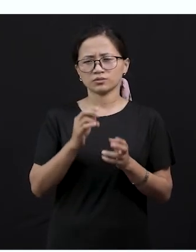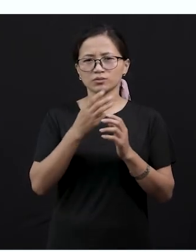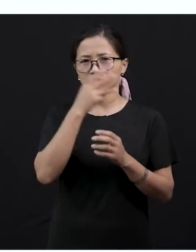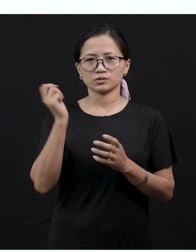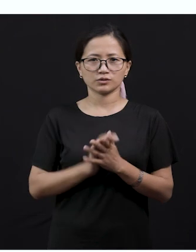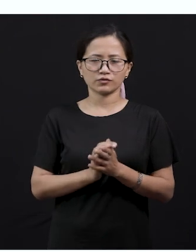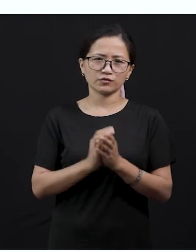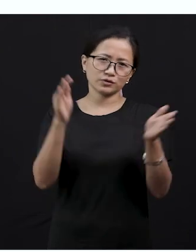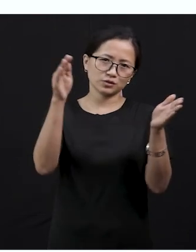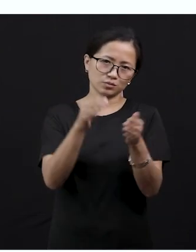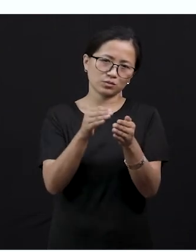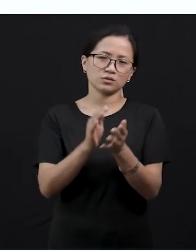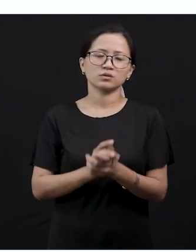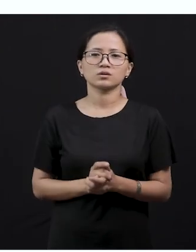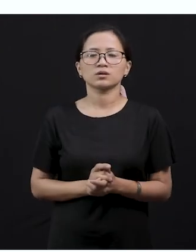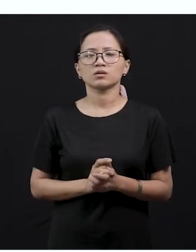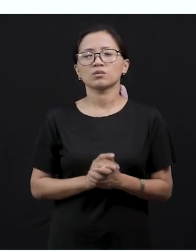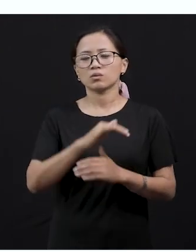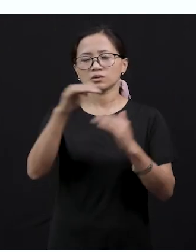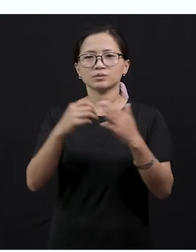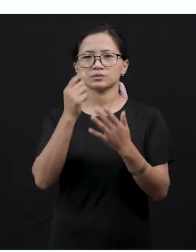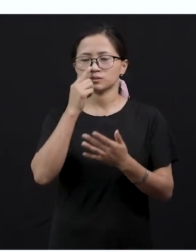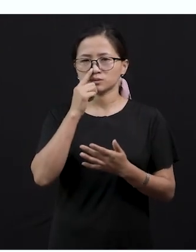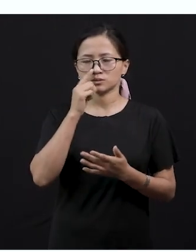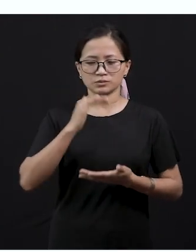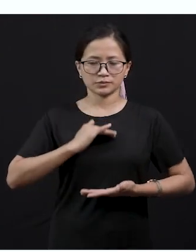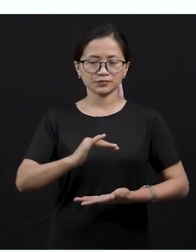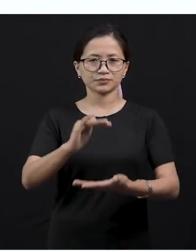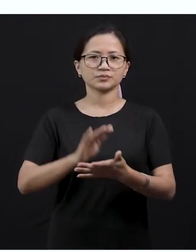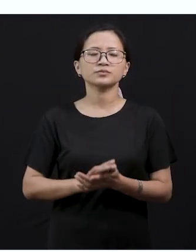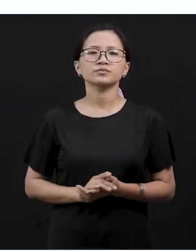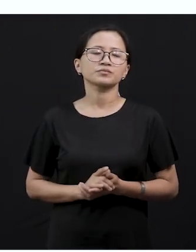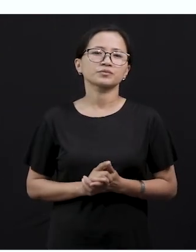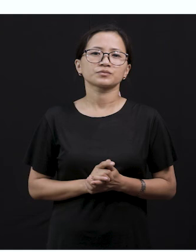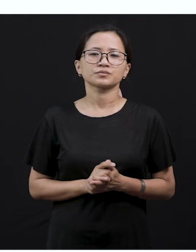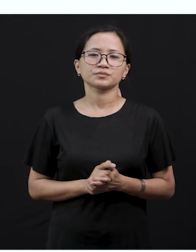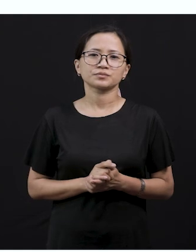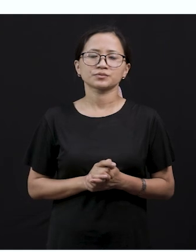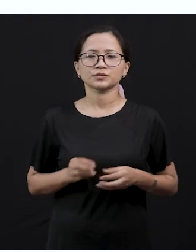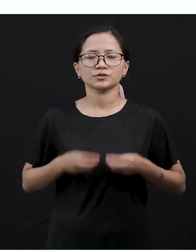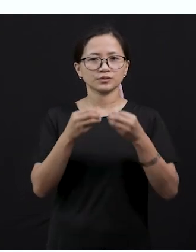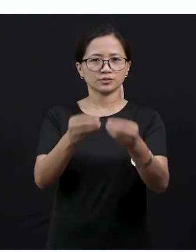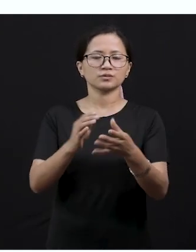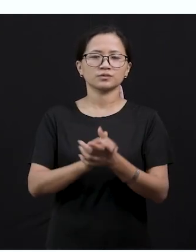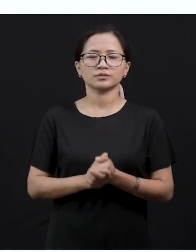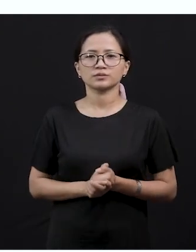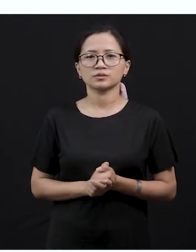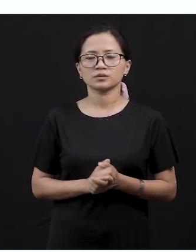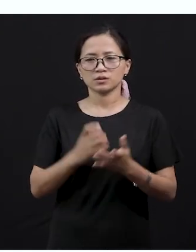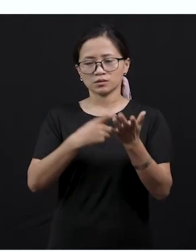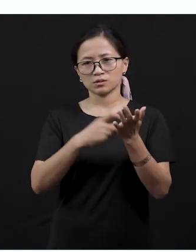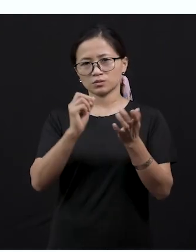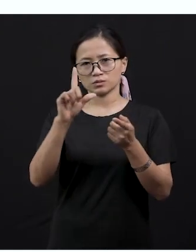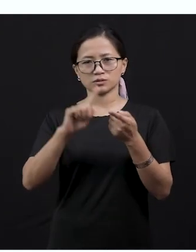small, okay? Meg is very small among the daughter, okay? And that is why she is given the